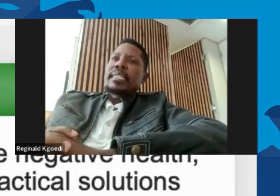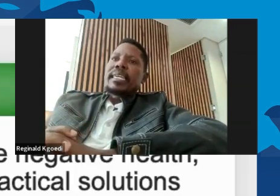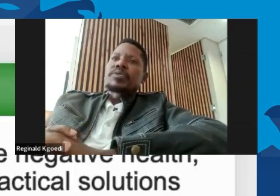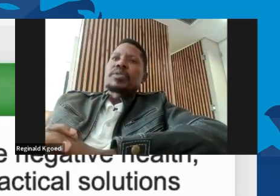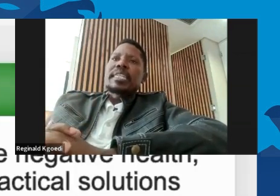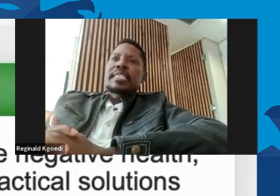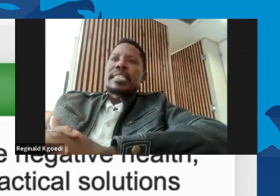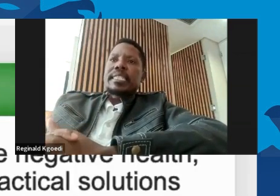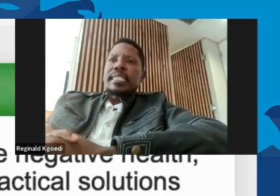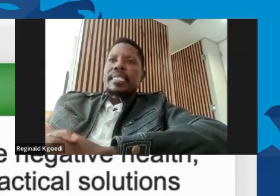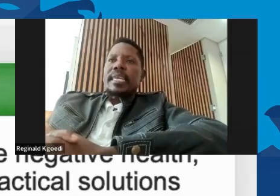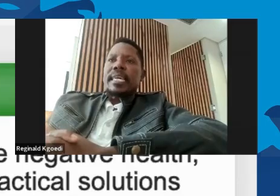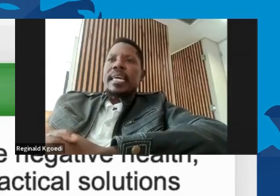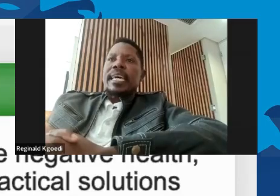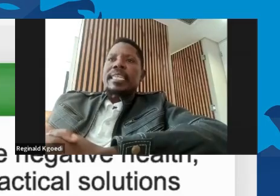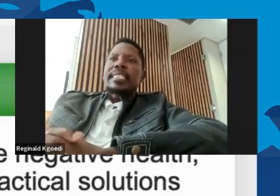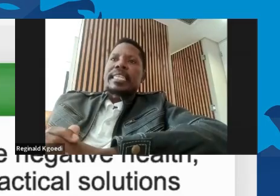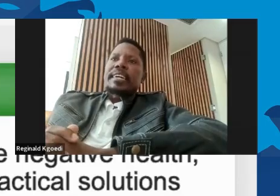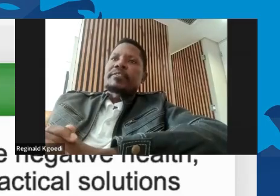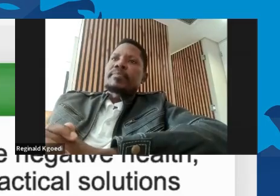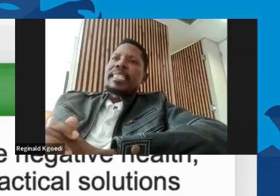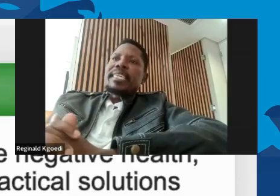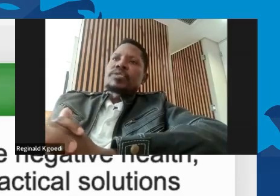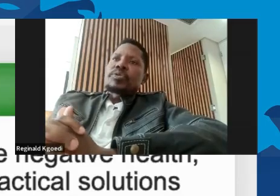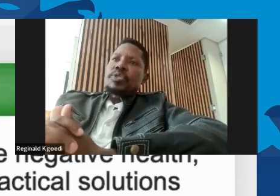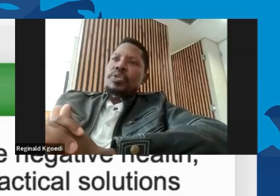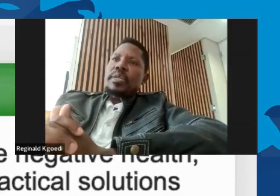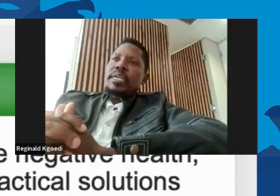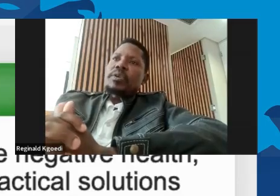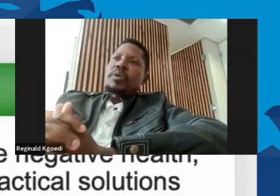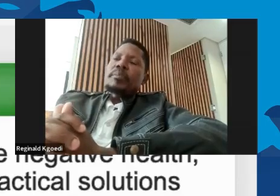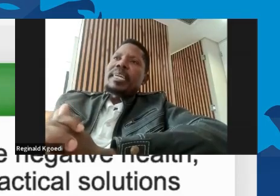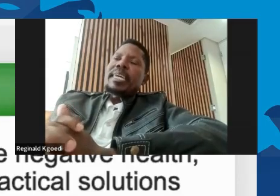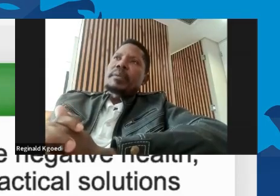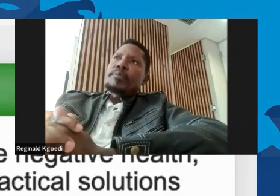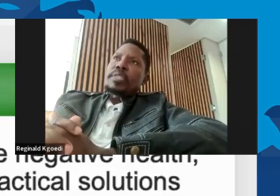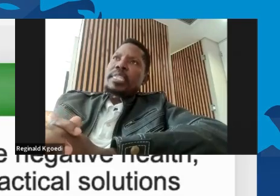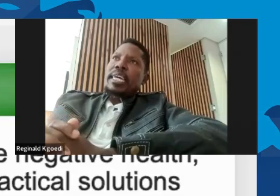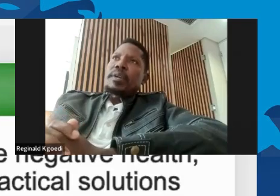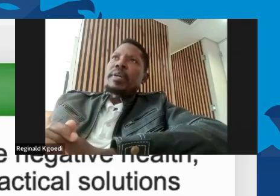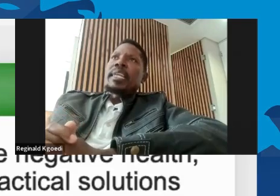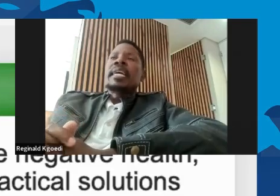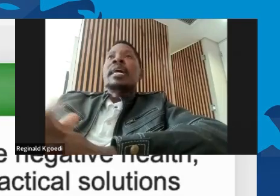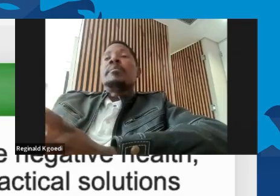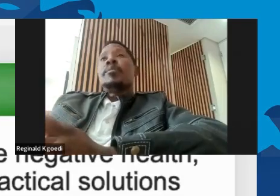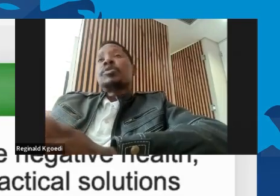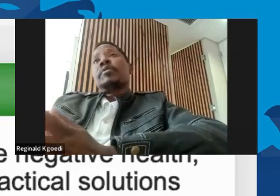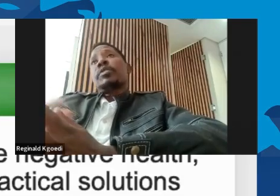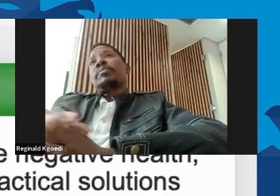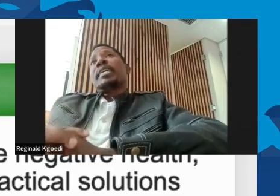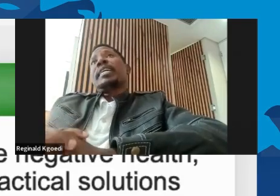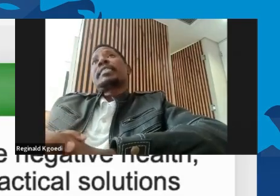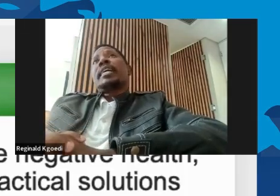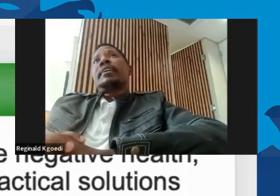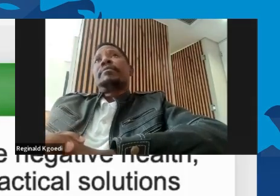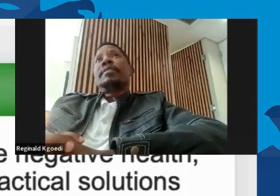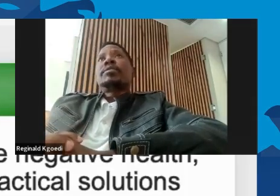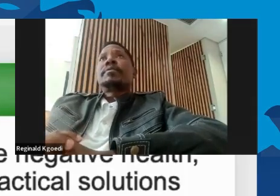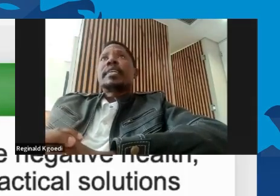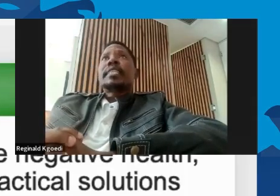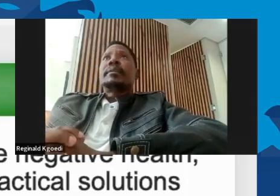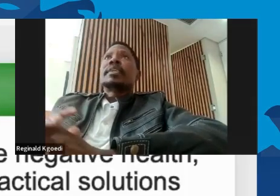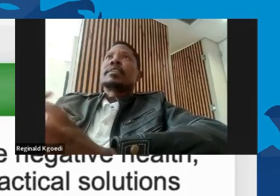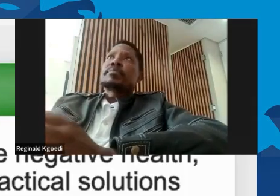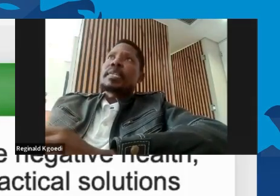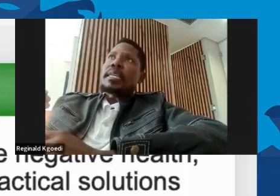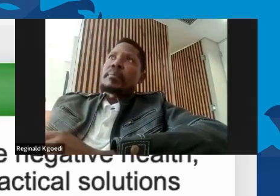rights and social justice, as it drives by the socio-economic and political will. Most of our speakers, I think